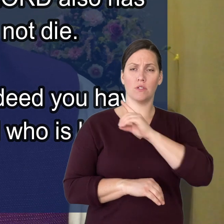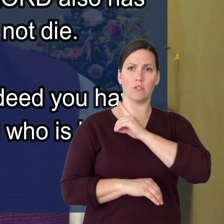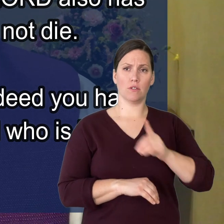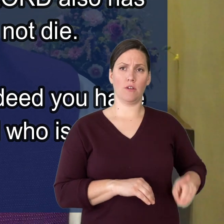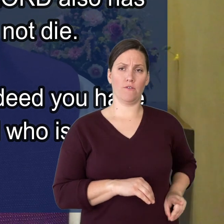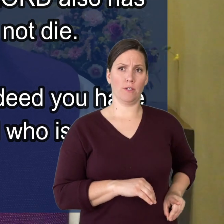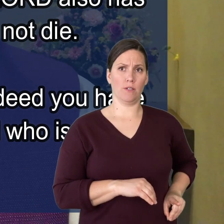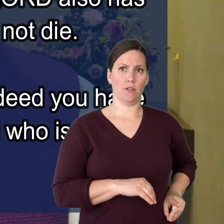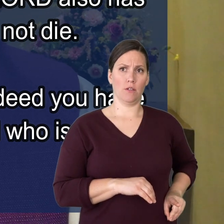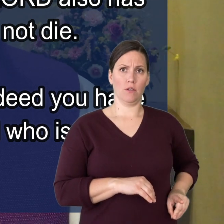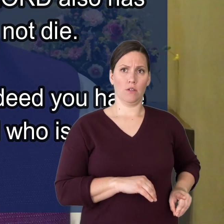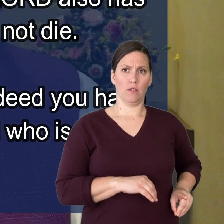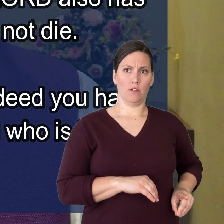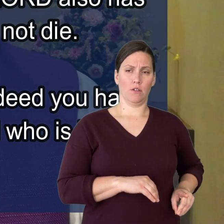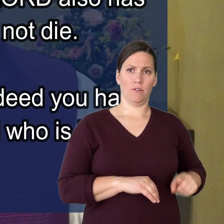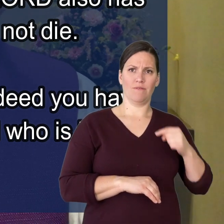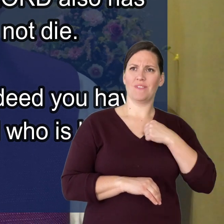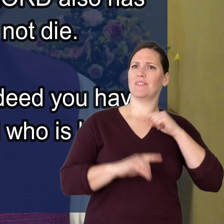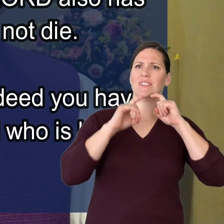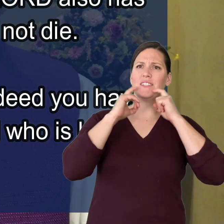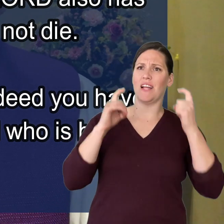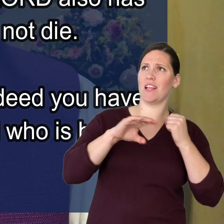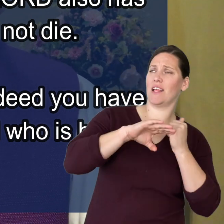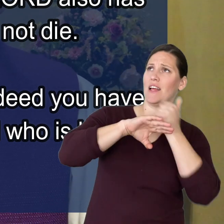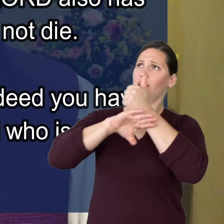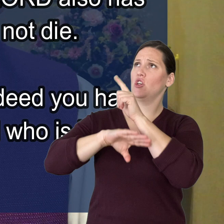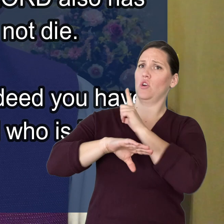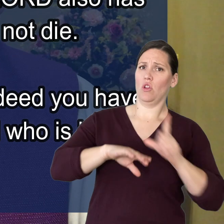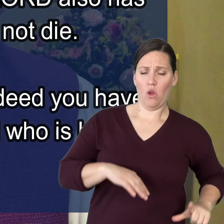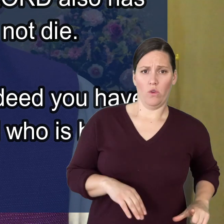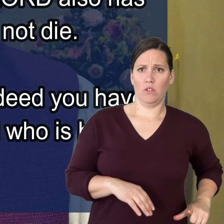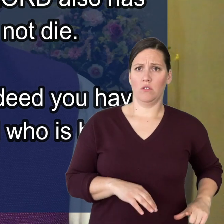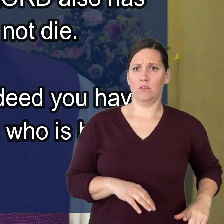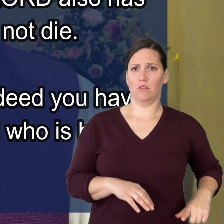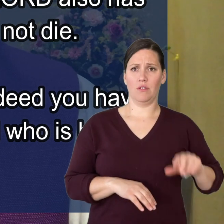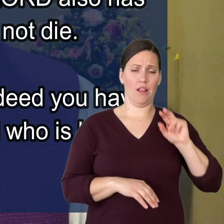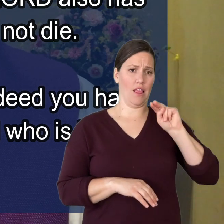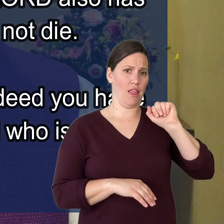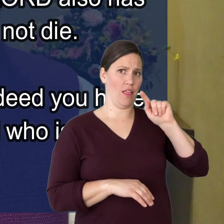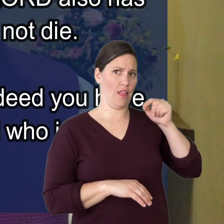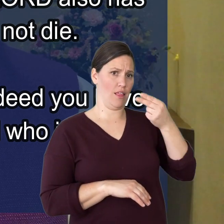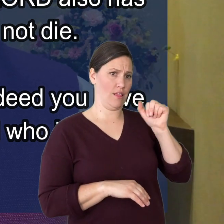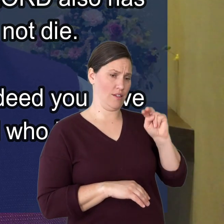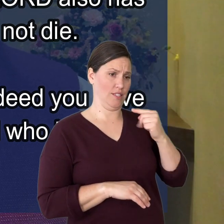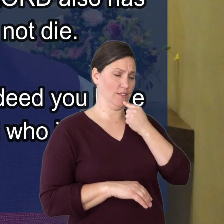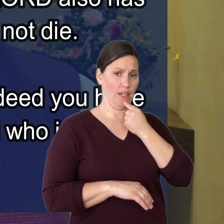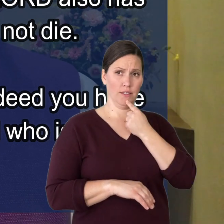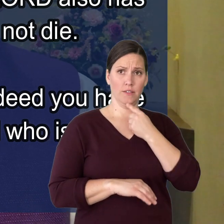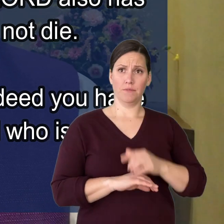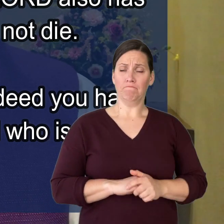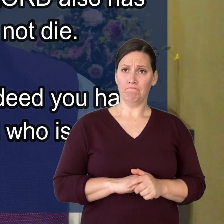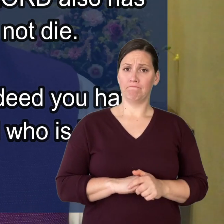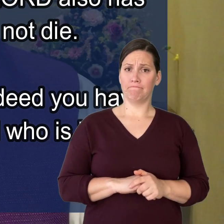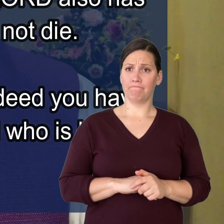David said to Nathan, "I have sinned against the Lord." And Nathan said to David,